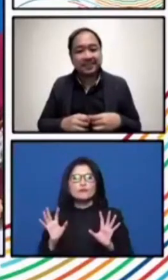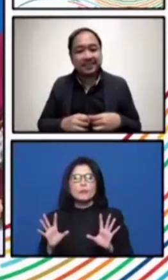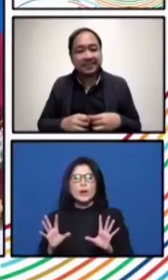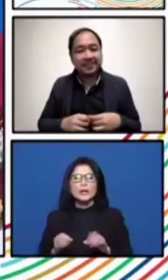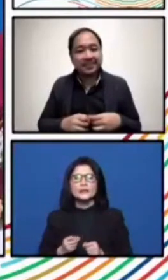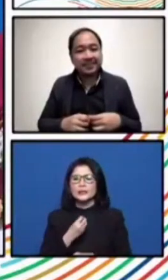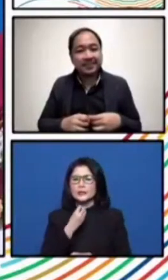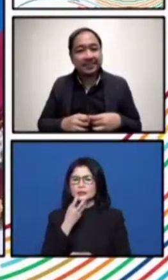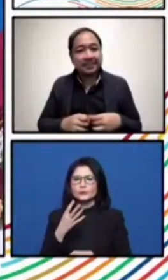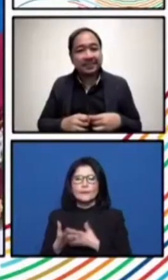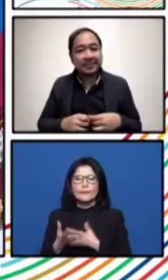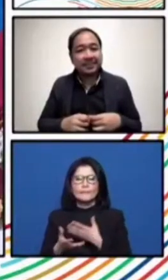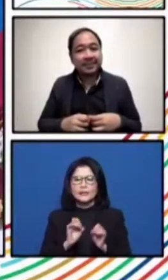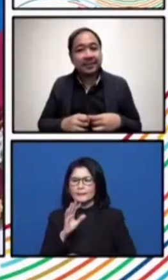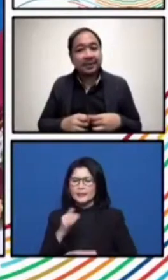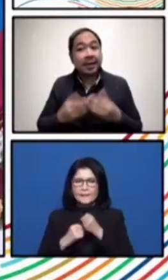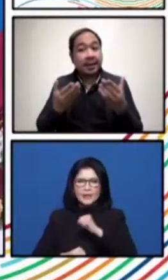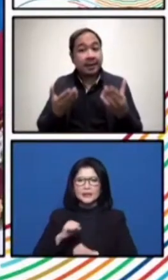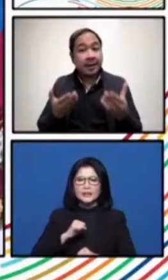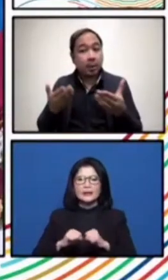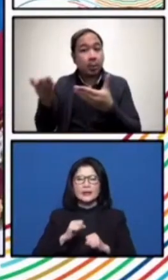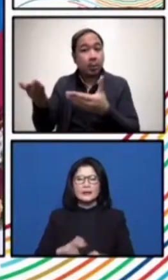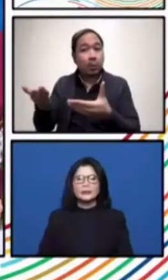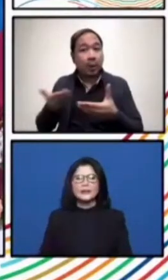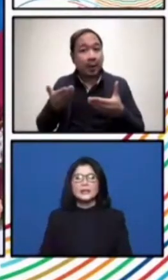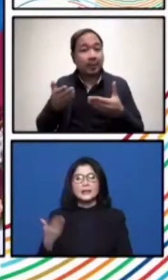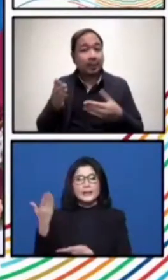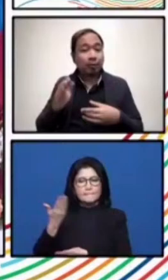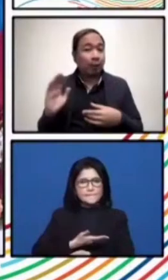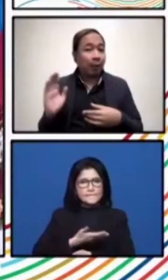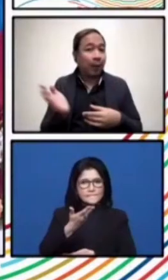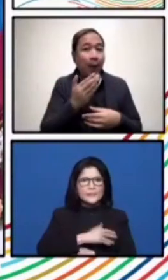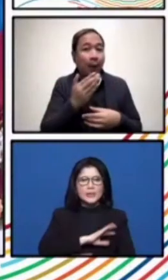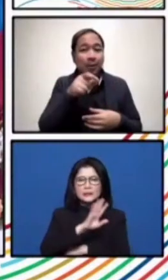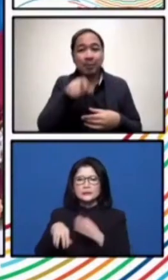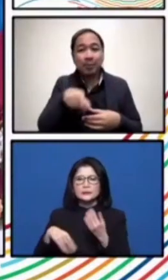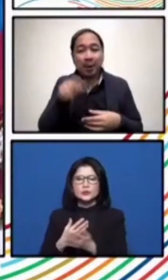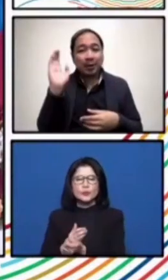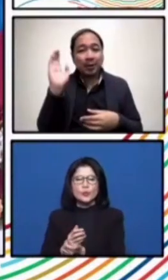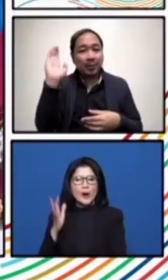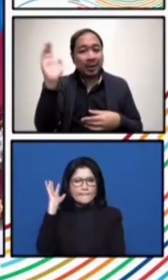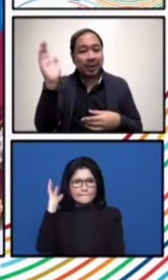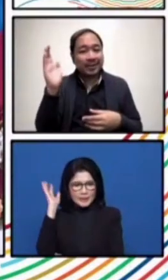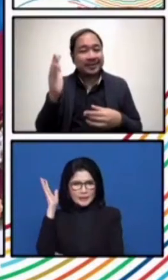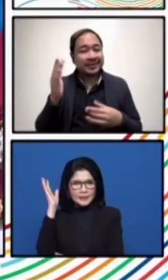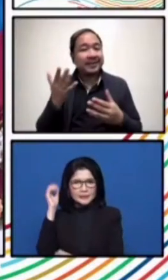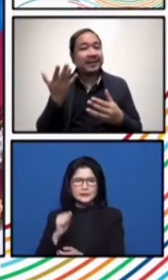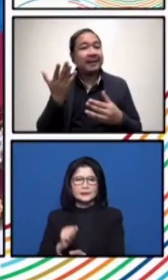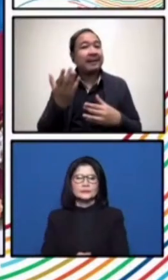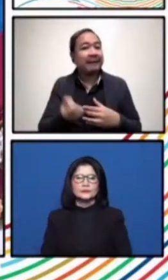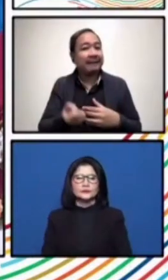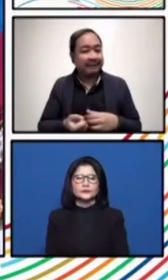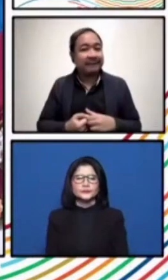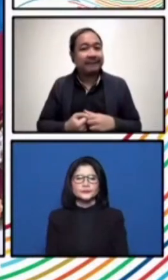and I would like to welcome to all panelists have been here today